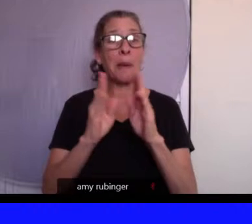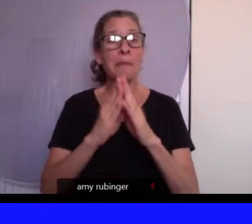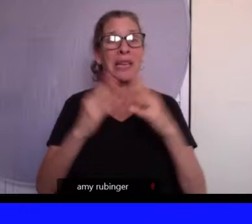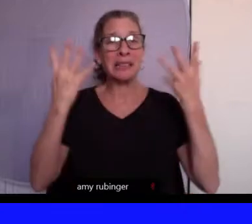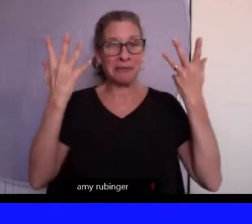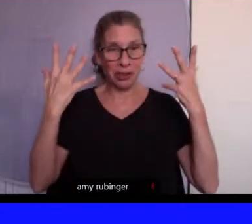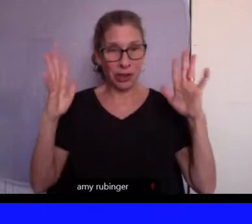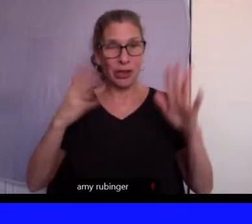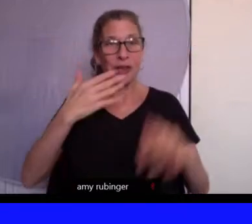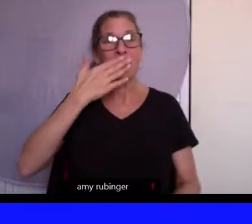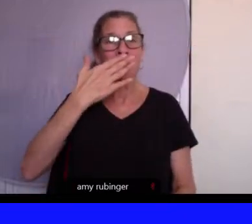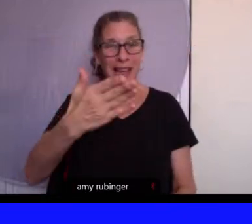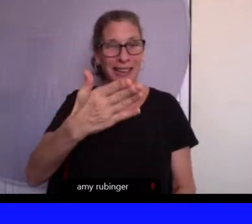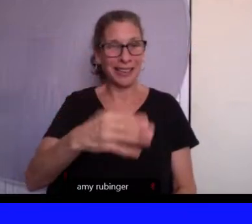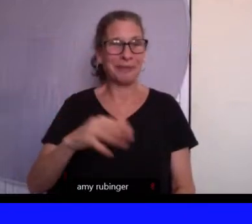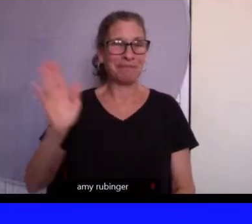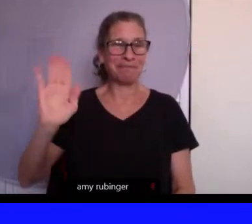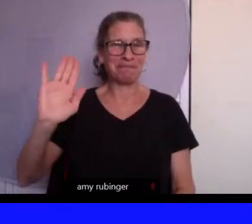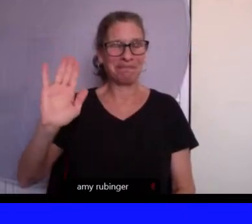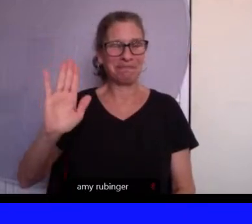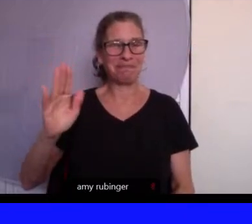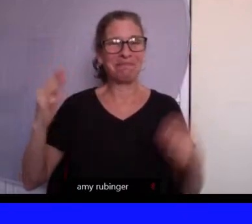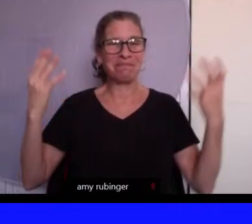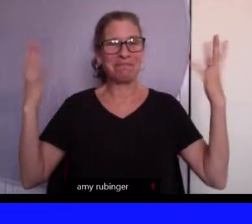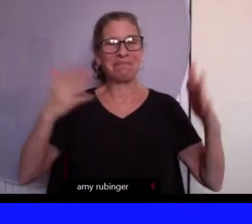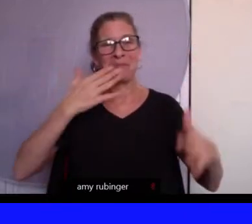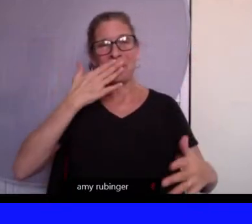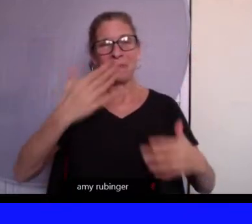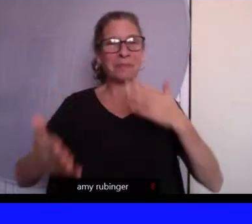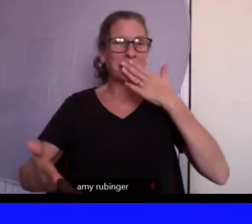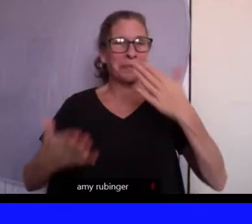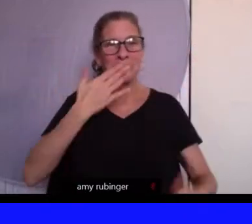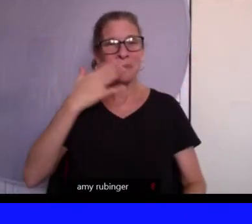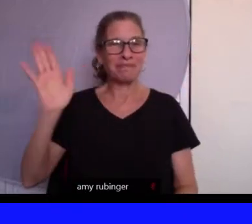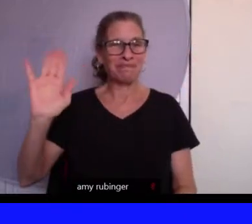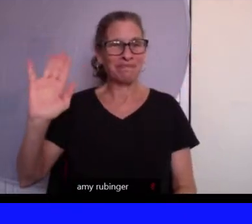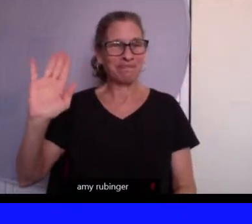I was at the part of the Mount Sinai program, or my mother was,